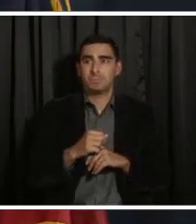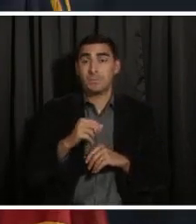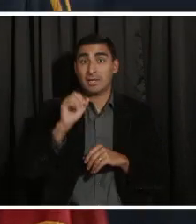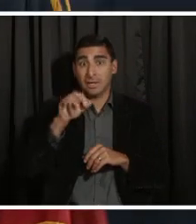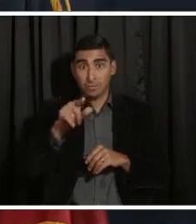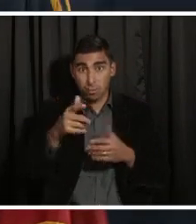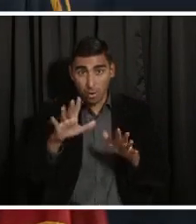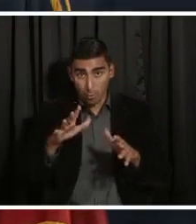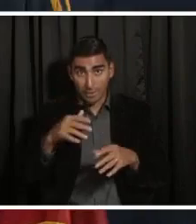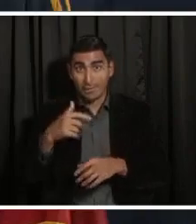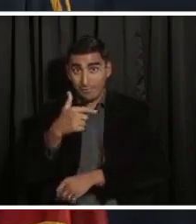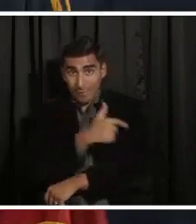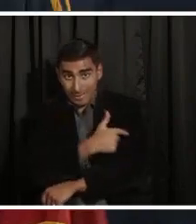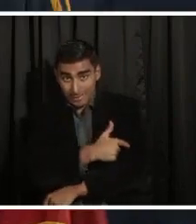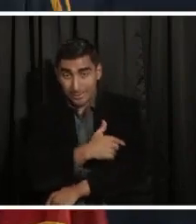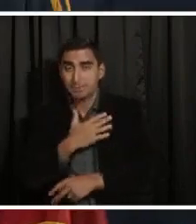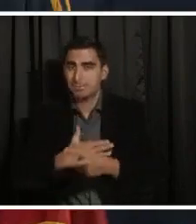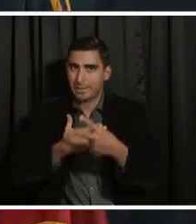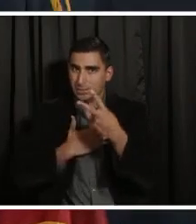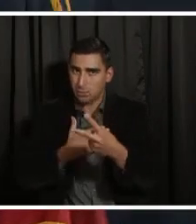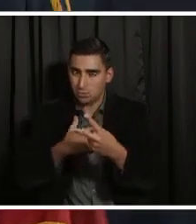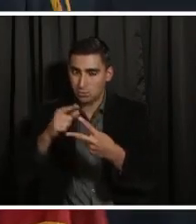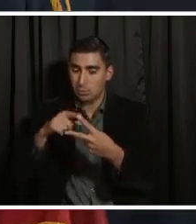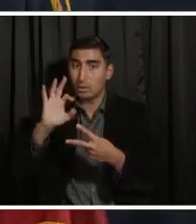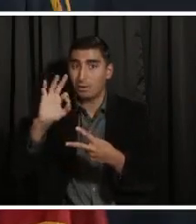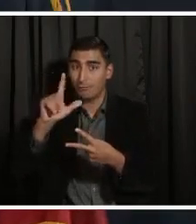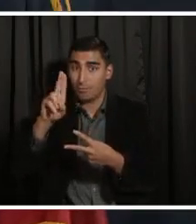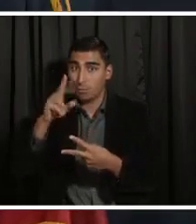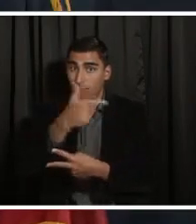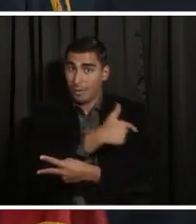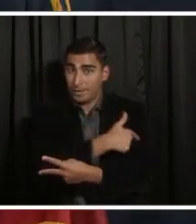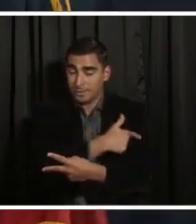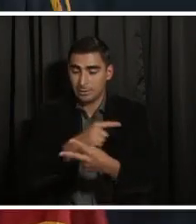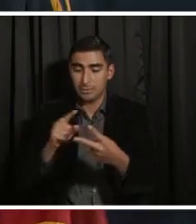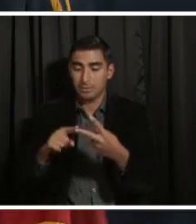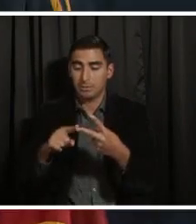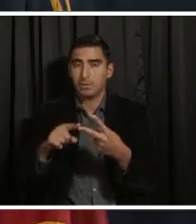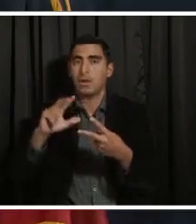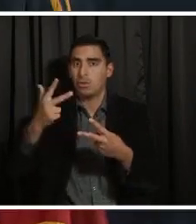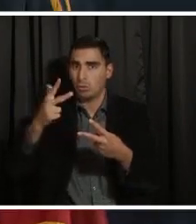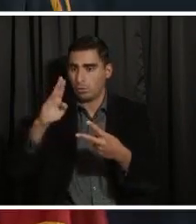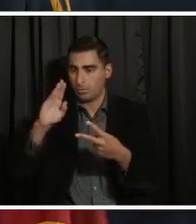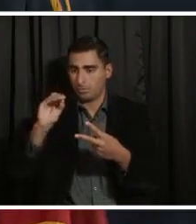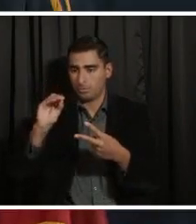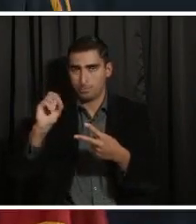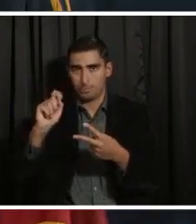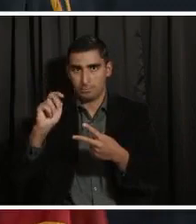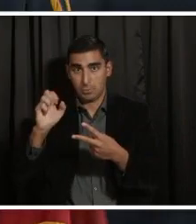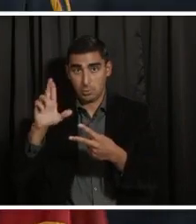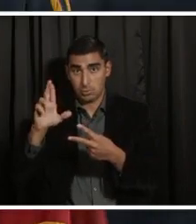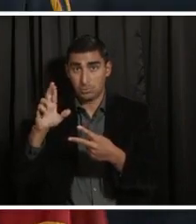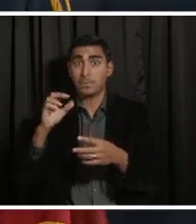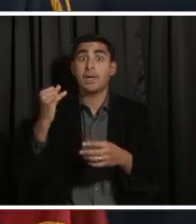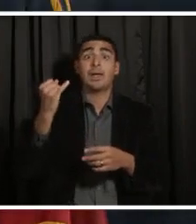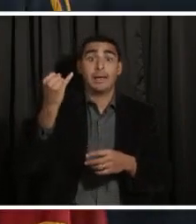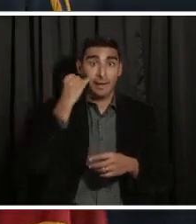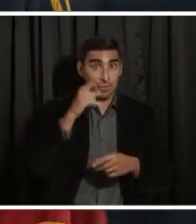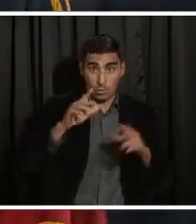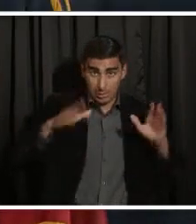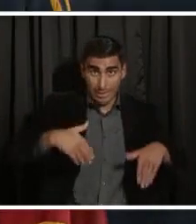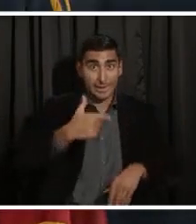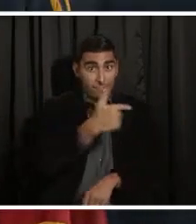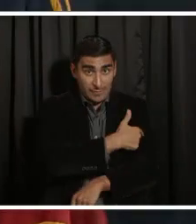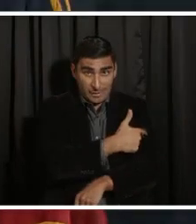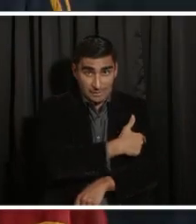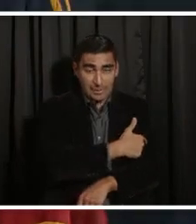the flu vaccine, get your booster. If you haven't been vaccinated, get vaccinated. And if you absolutely don't want to,